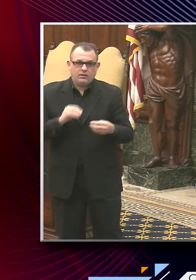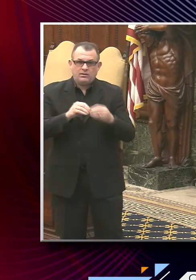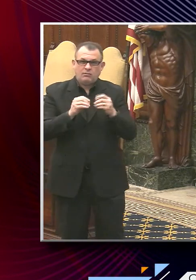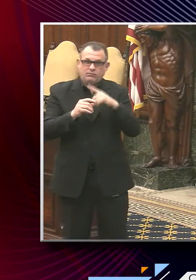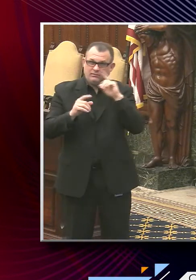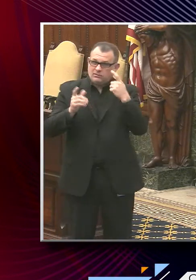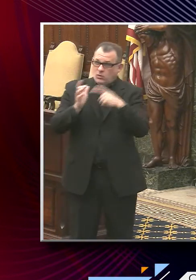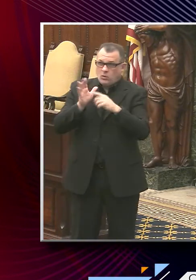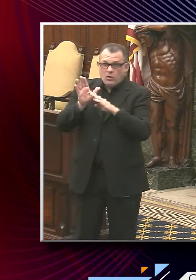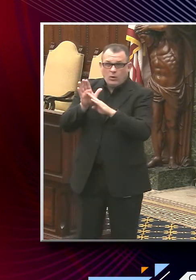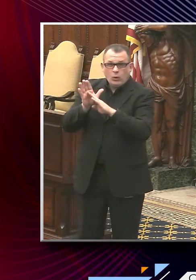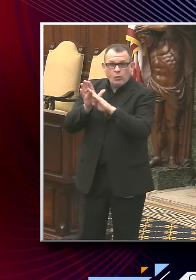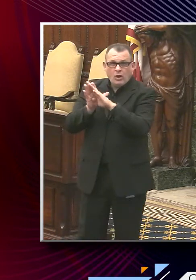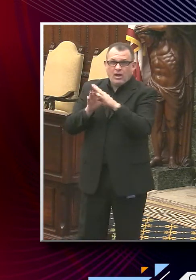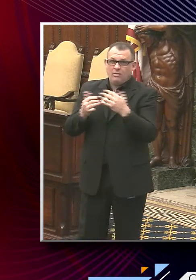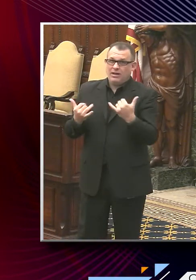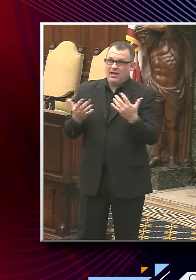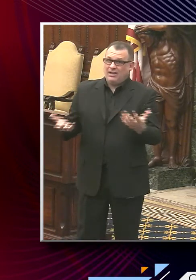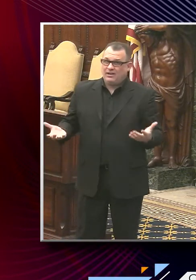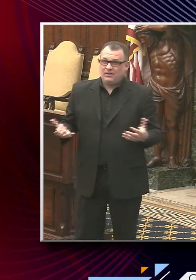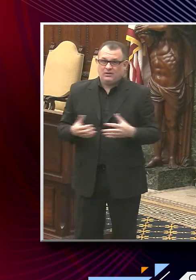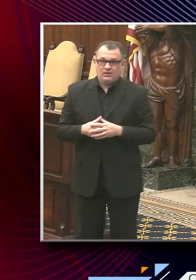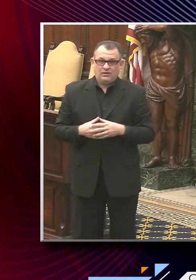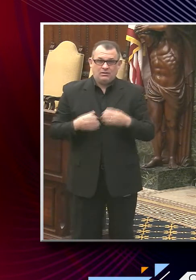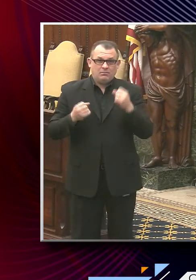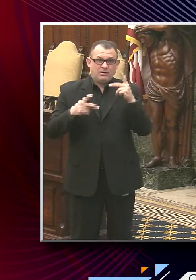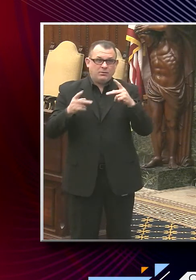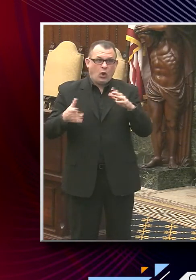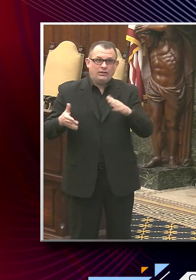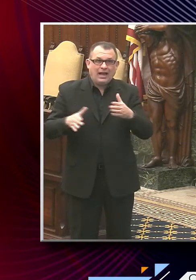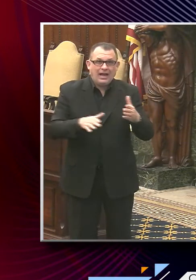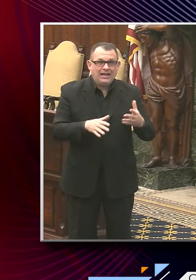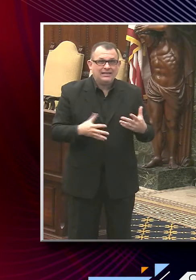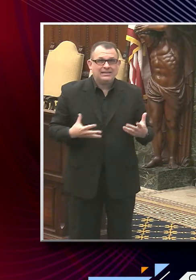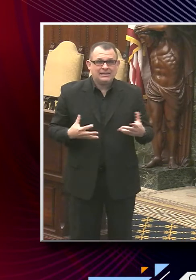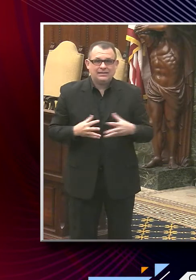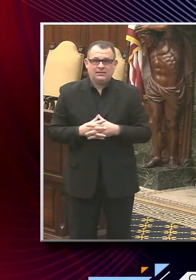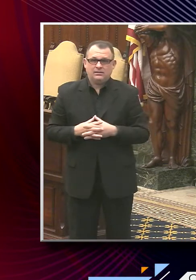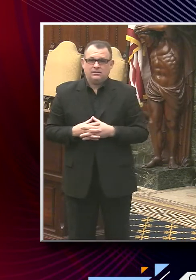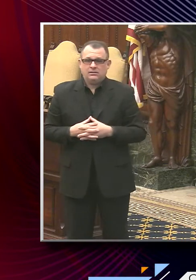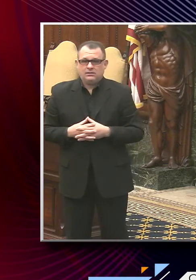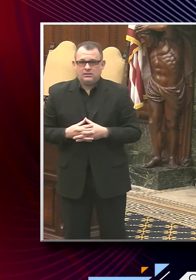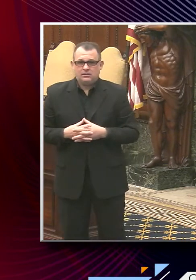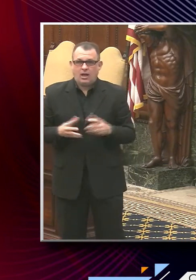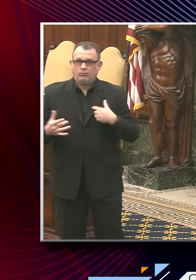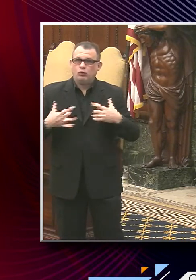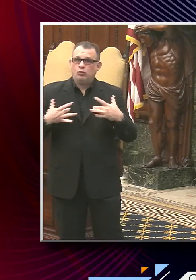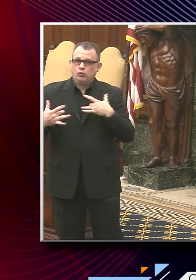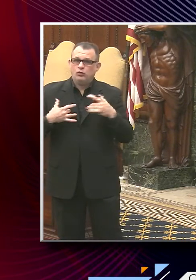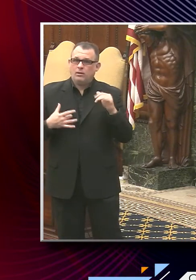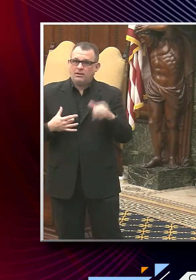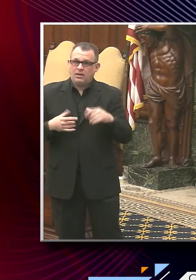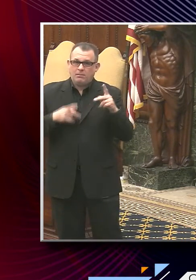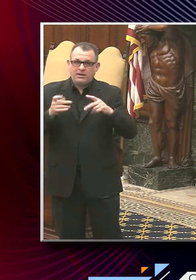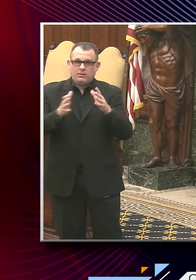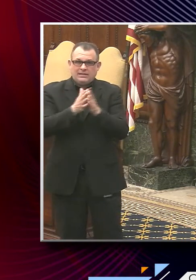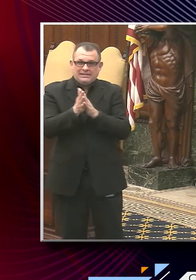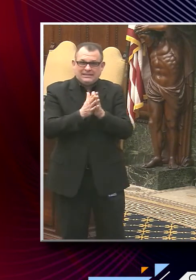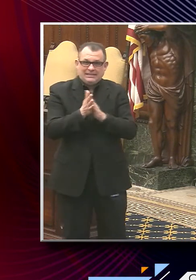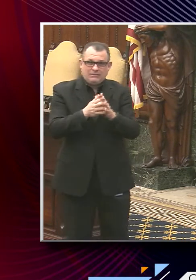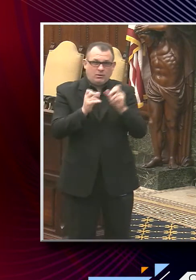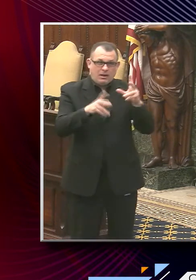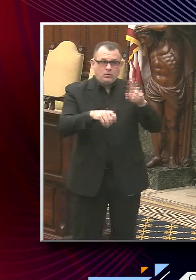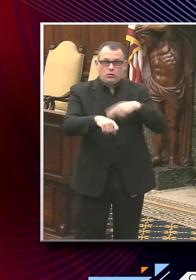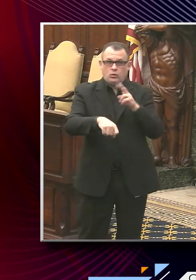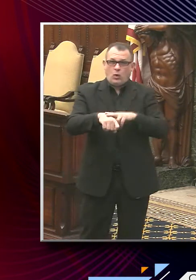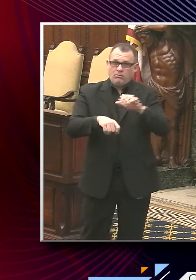anything, they're going up. We're still having plenty of people die from this infection, and I'm worried that people are so eager to get back to normal that we may be